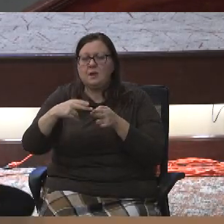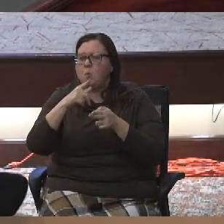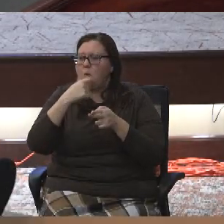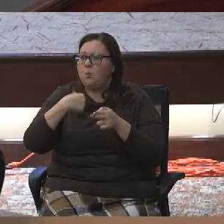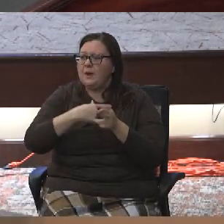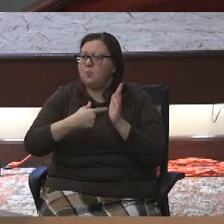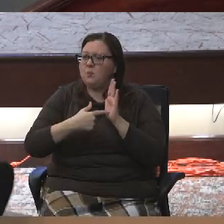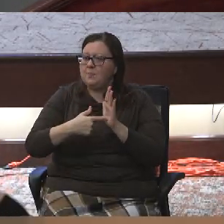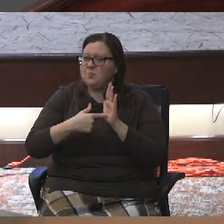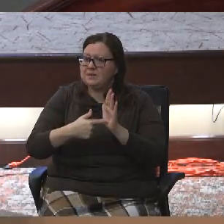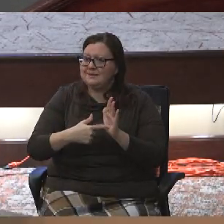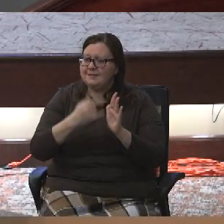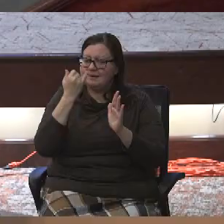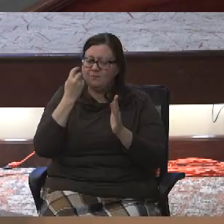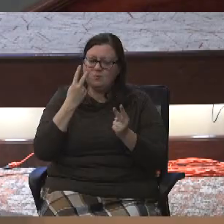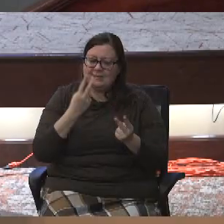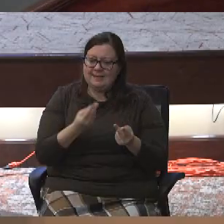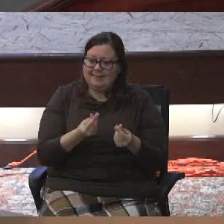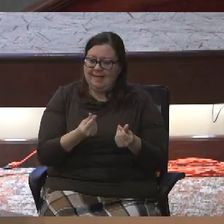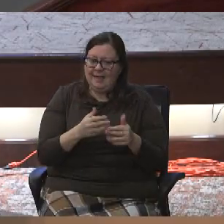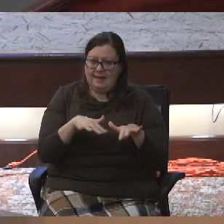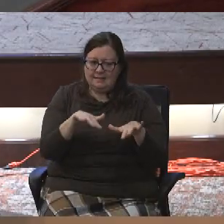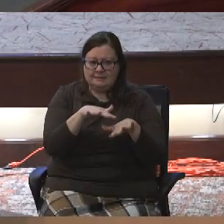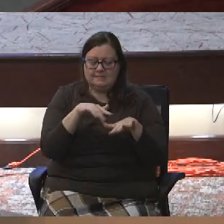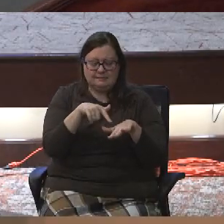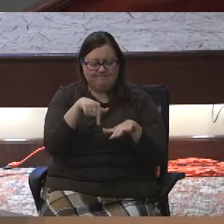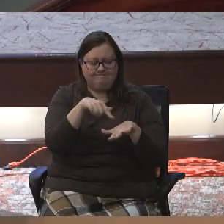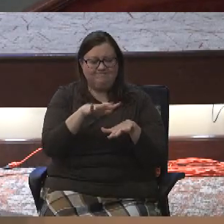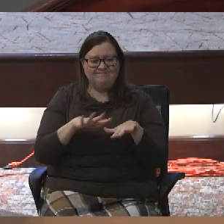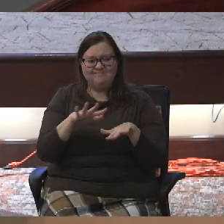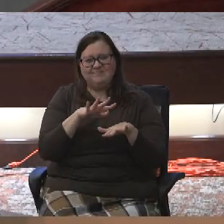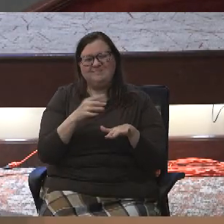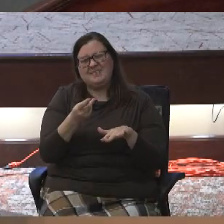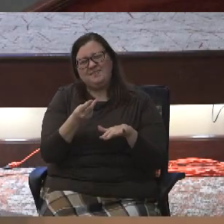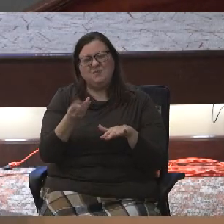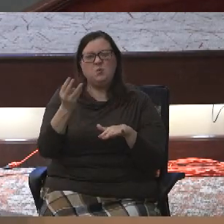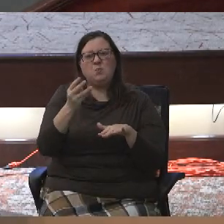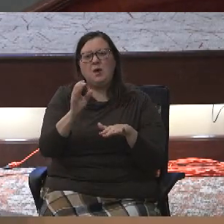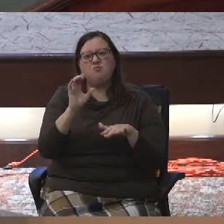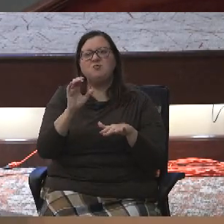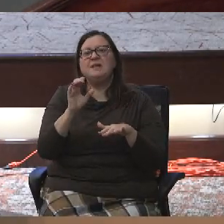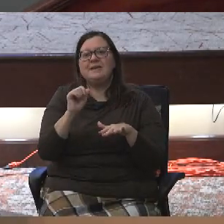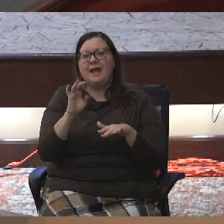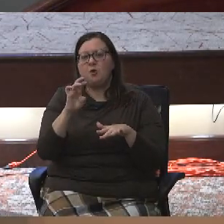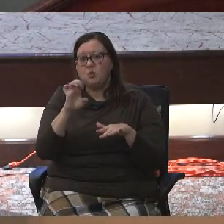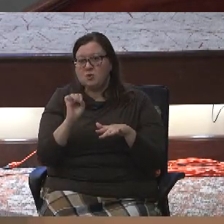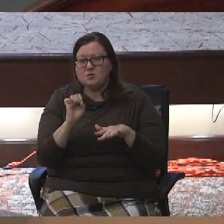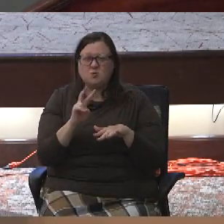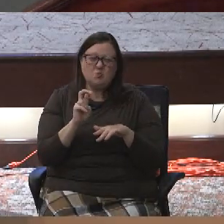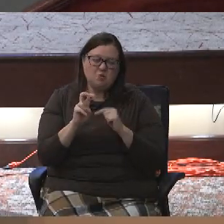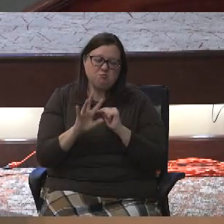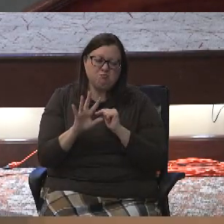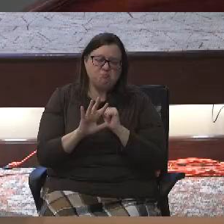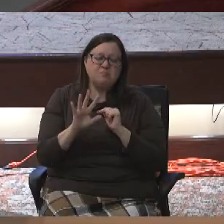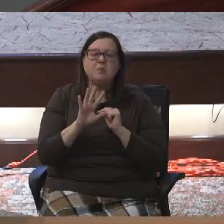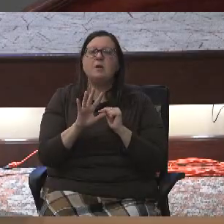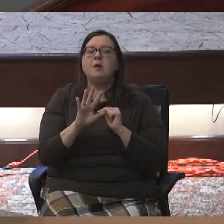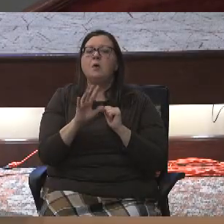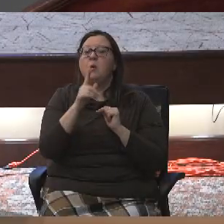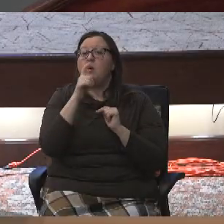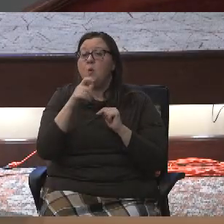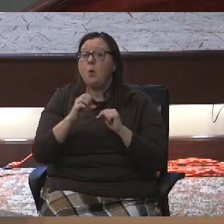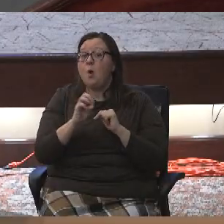represent, if you look at this land here, there's approximately a couple hundred acres, 200 acres or so, that's collectively owned by